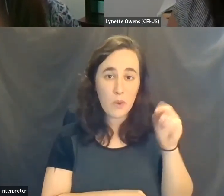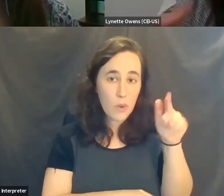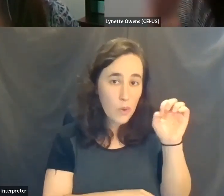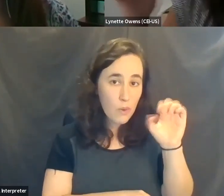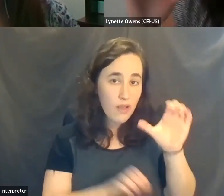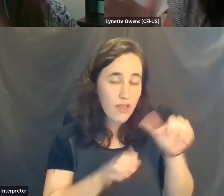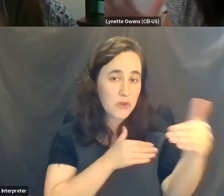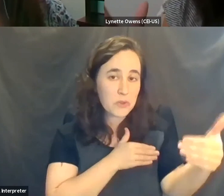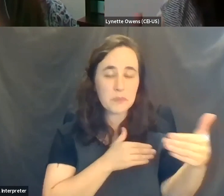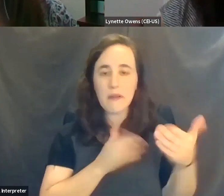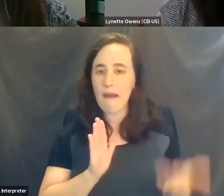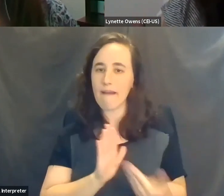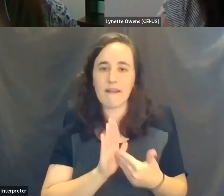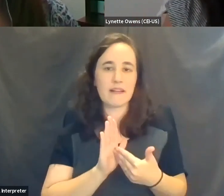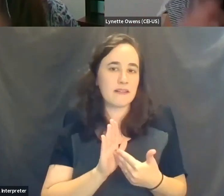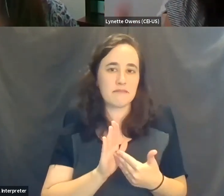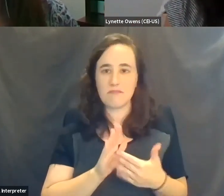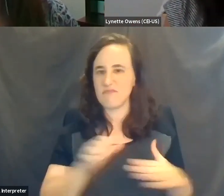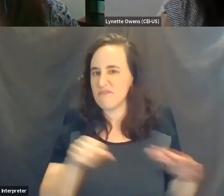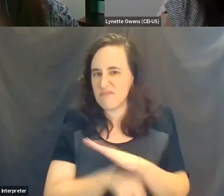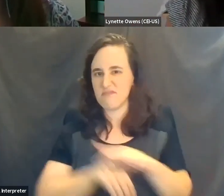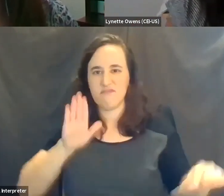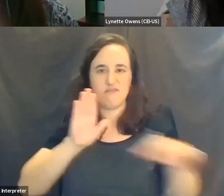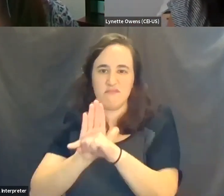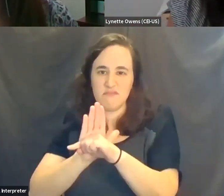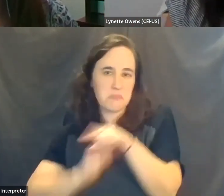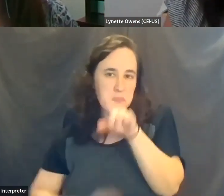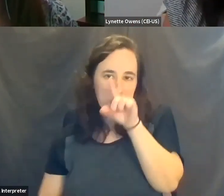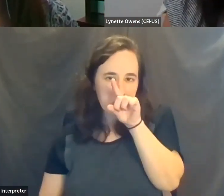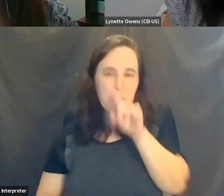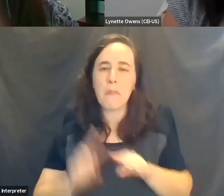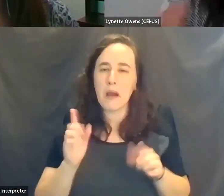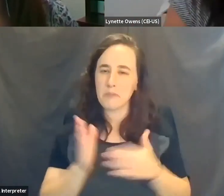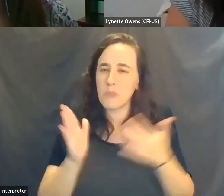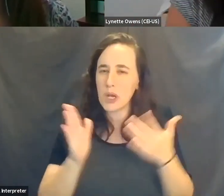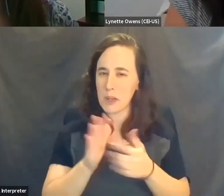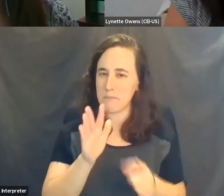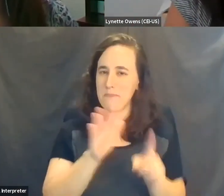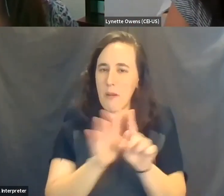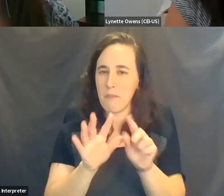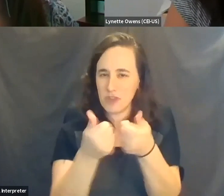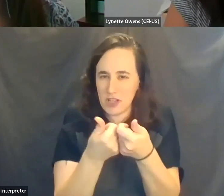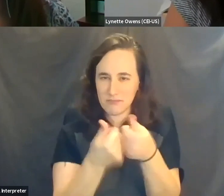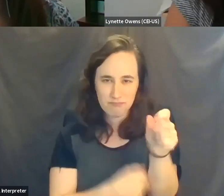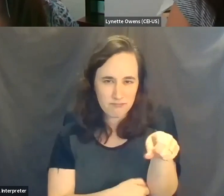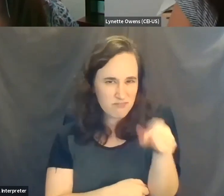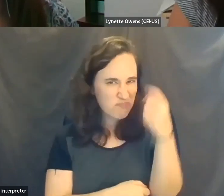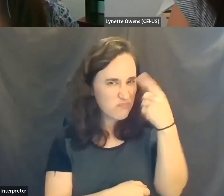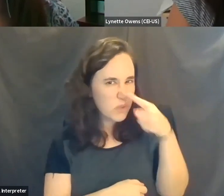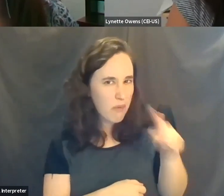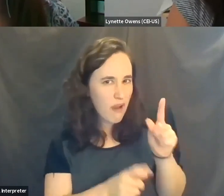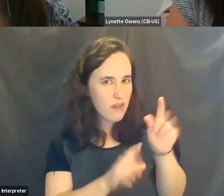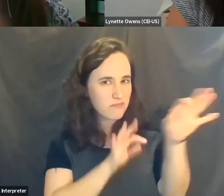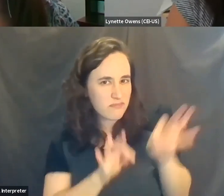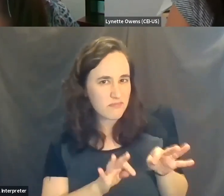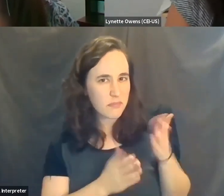I don't want to paint a totally negative picture, but that challenge does happen, I know. So can you speak to maybe an example or